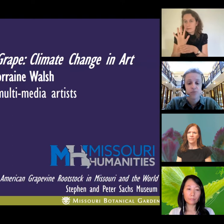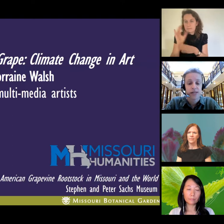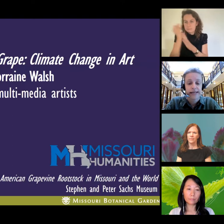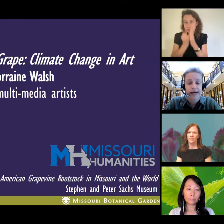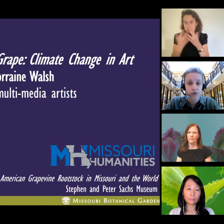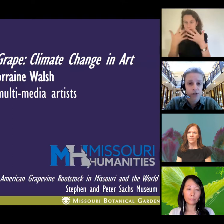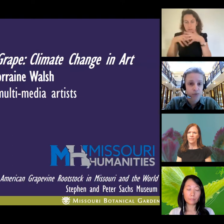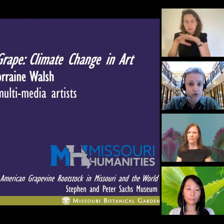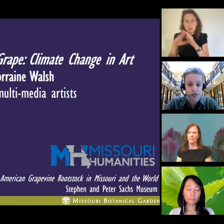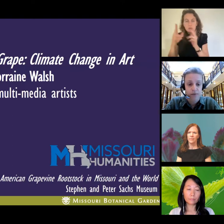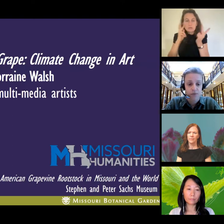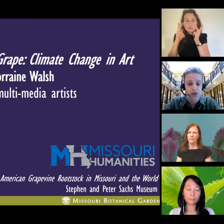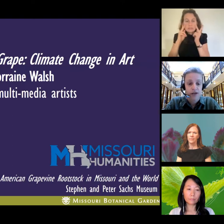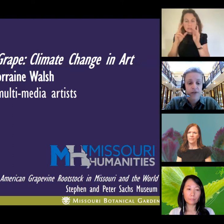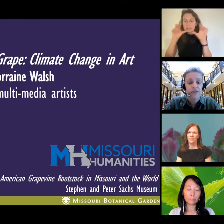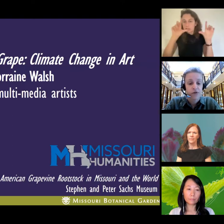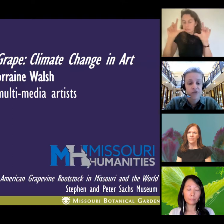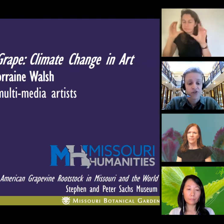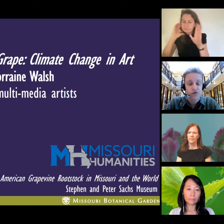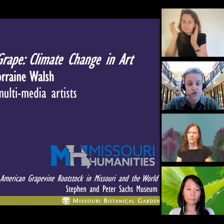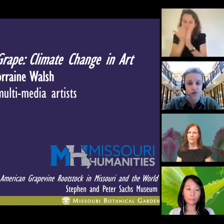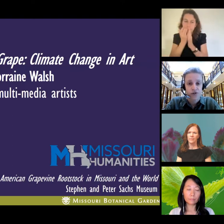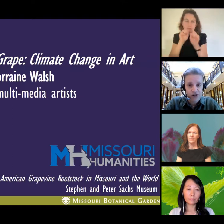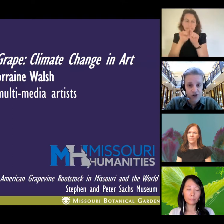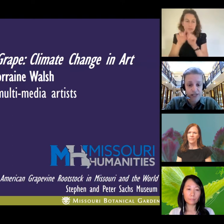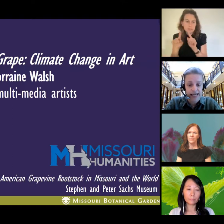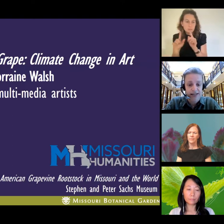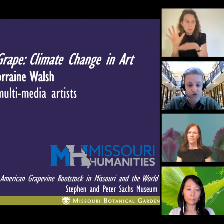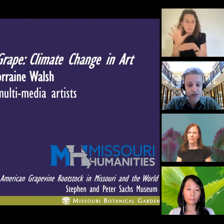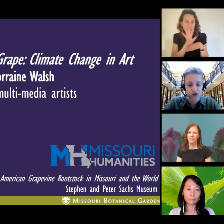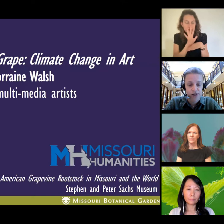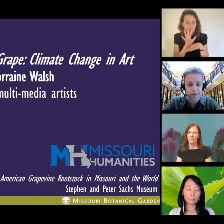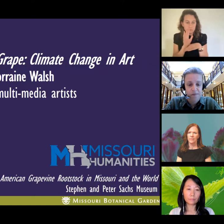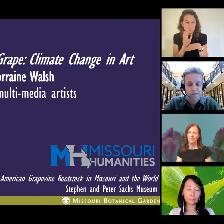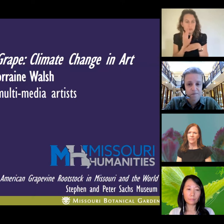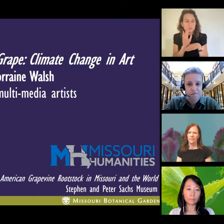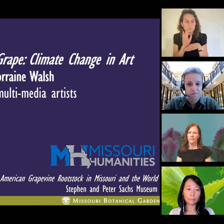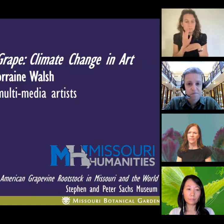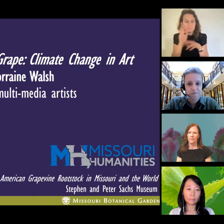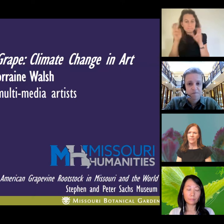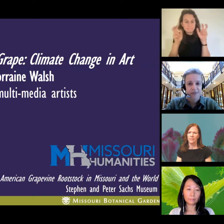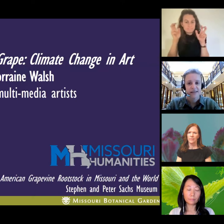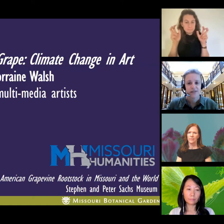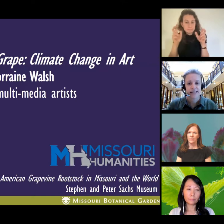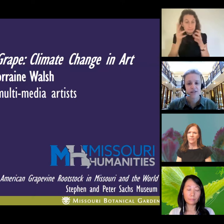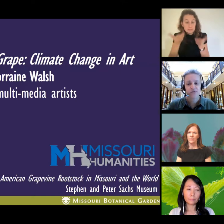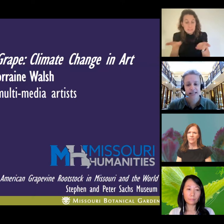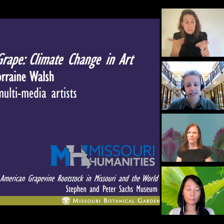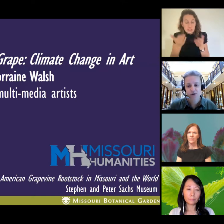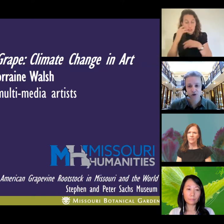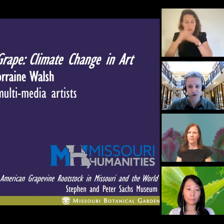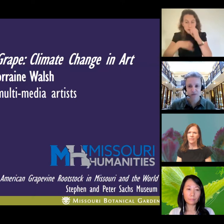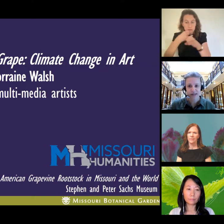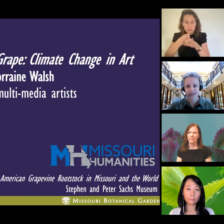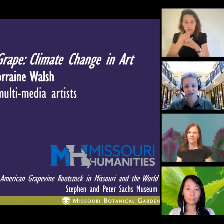been exhibited at galleries, museums, and film festivals nationally and internationally. Lei and Lorraine,